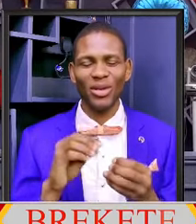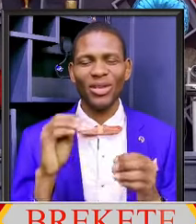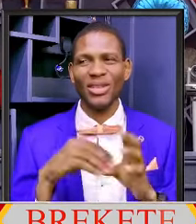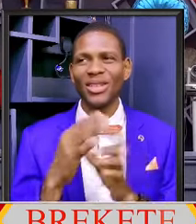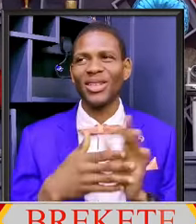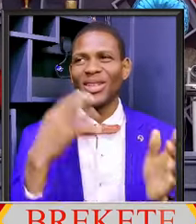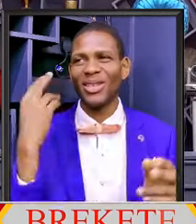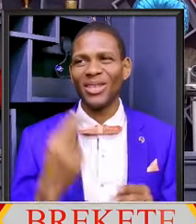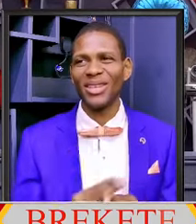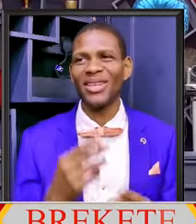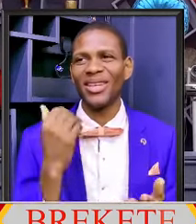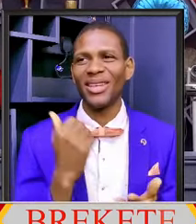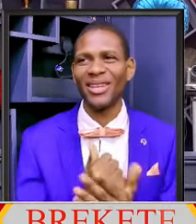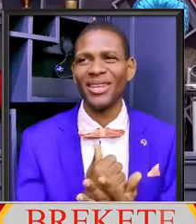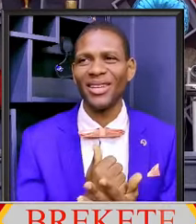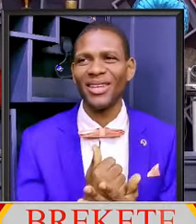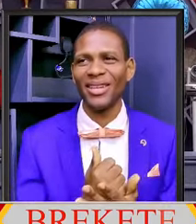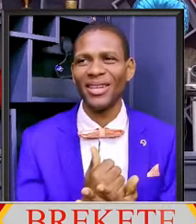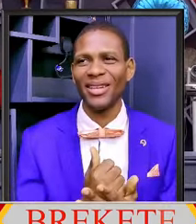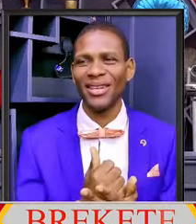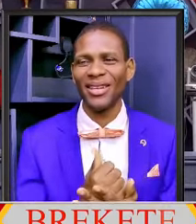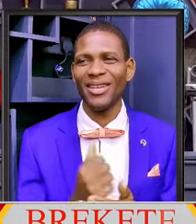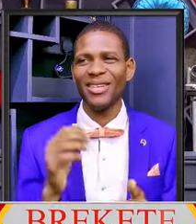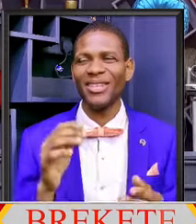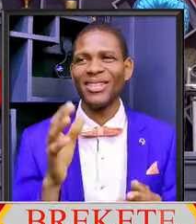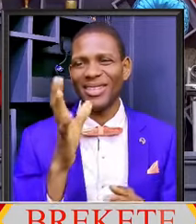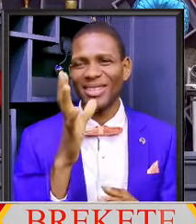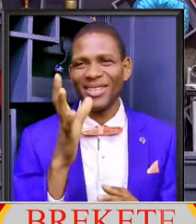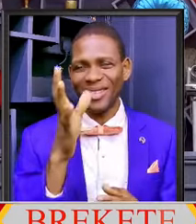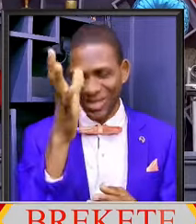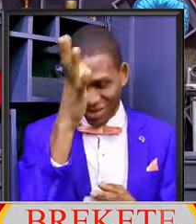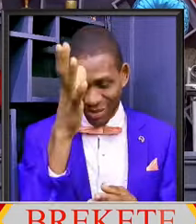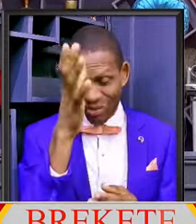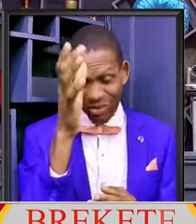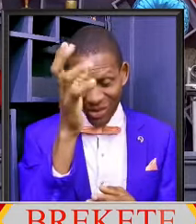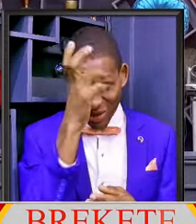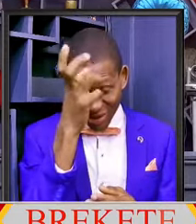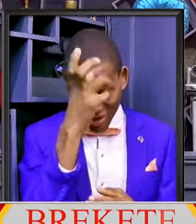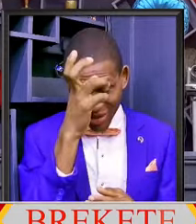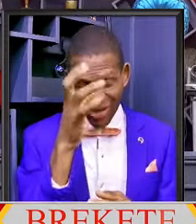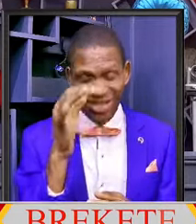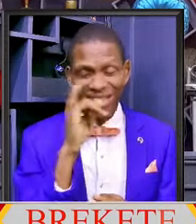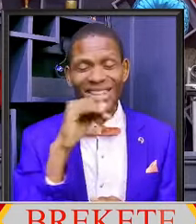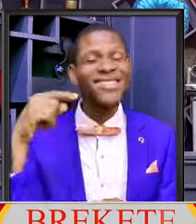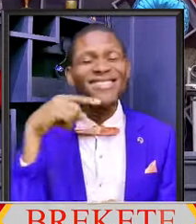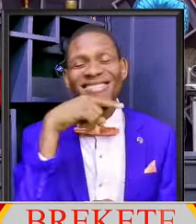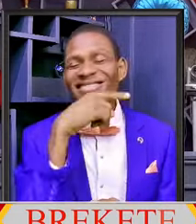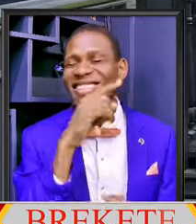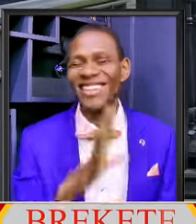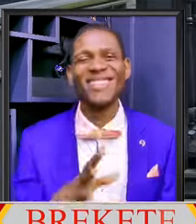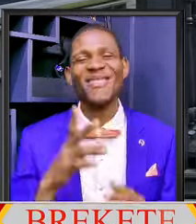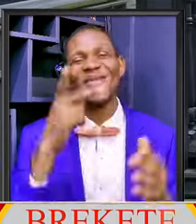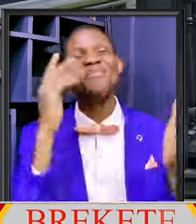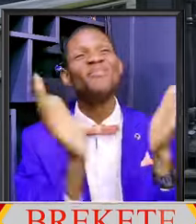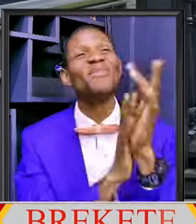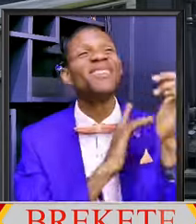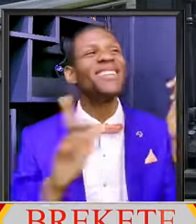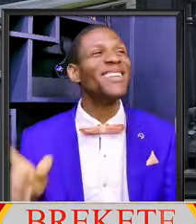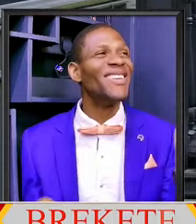Jesus' name. Amen. It don't. The devil is a liar. Yes, ma. Yeah. Hallelujah.